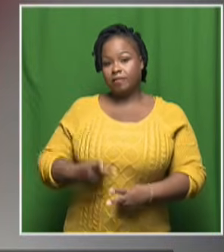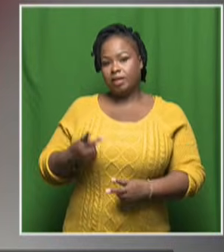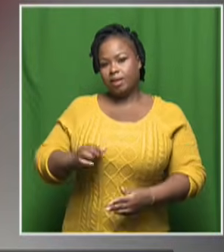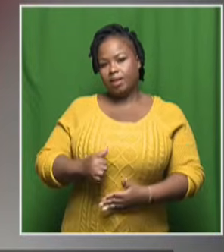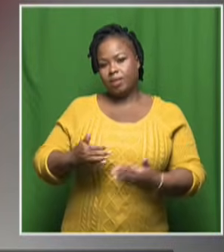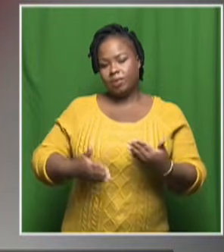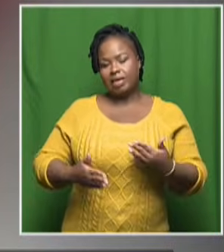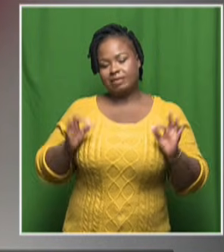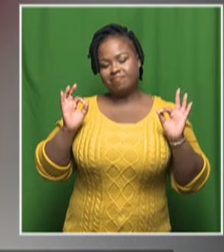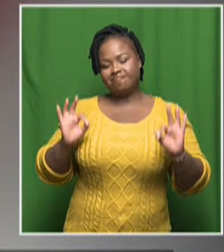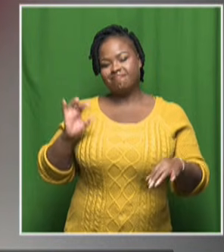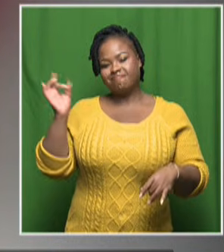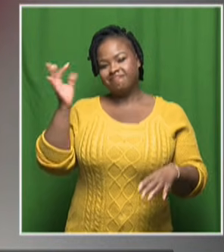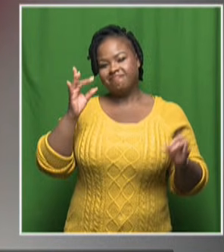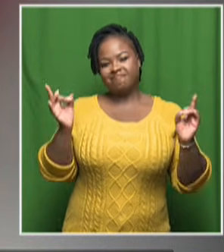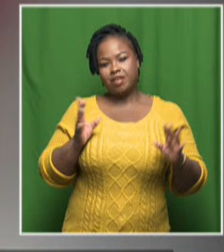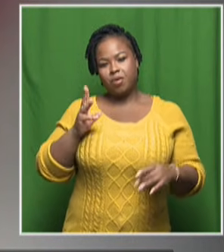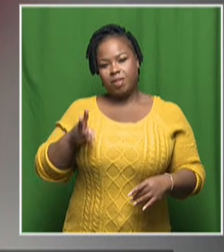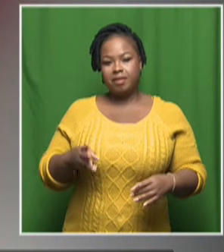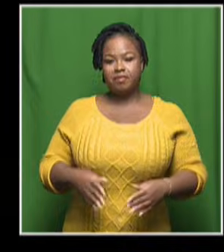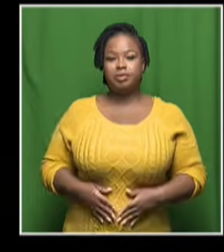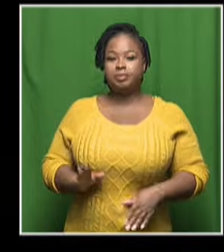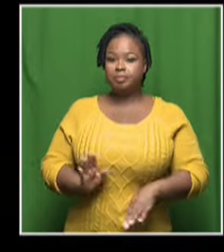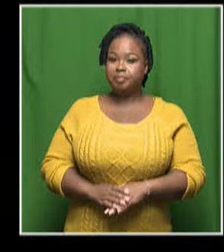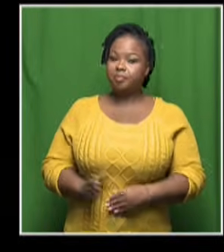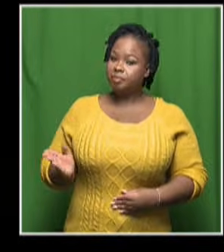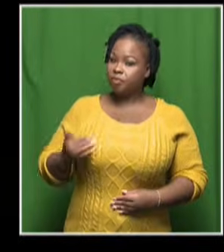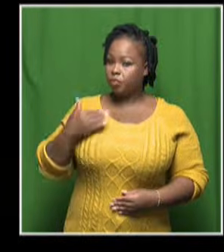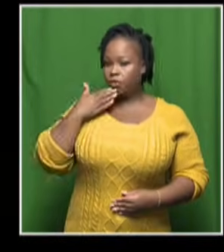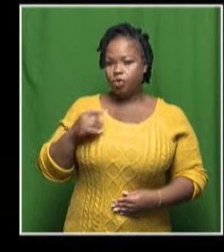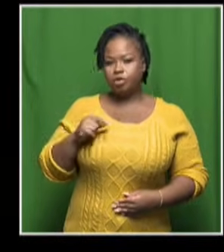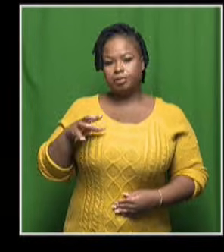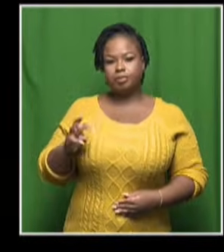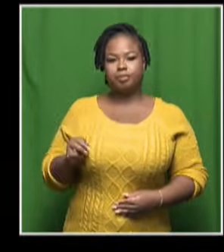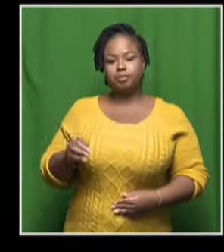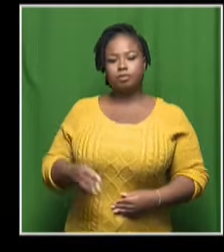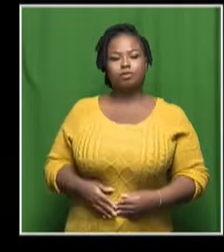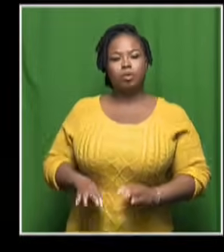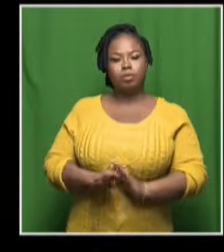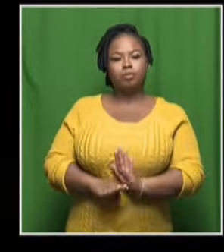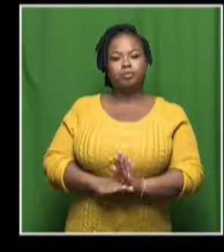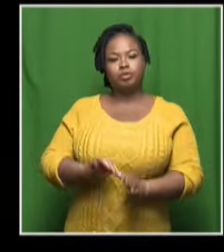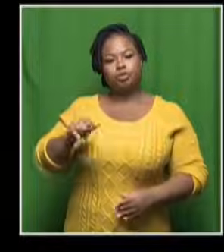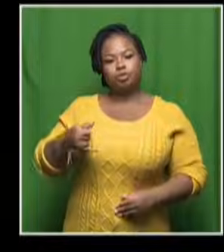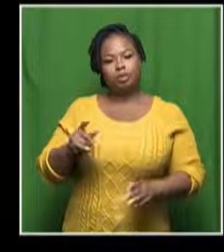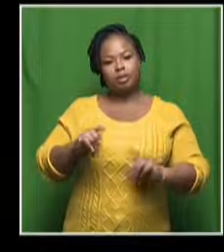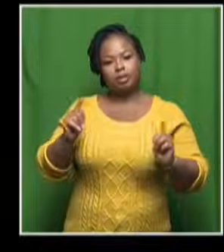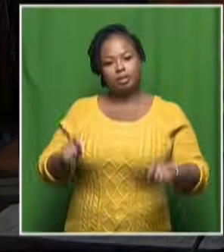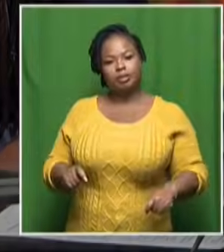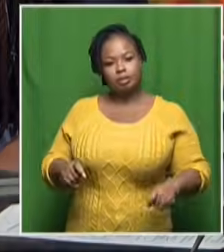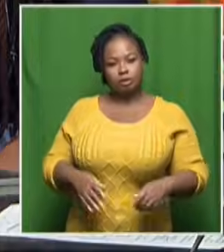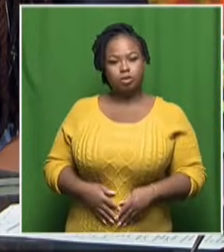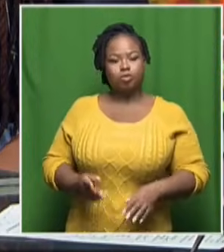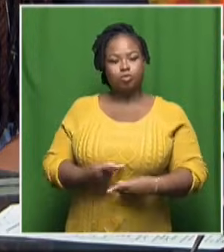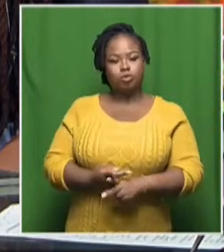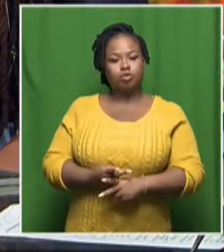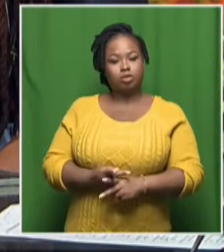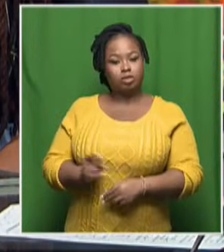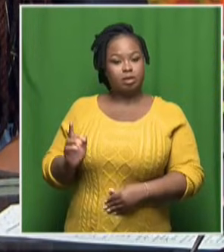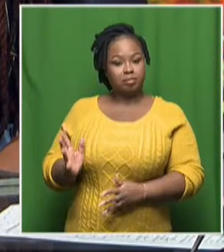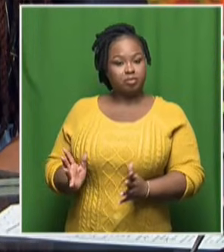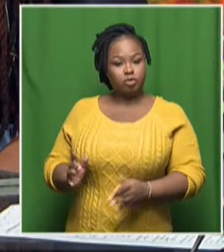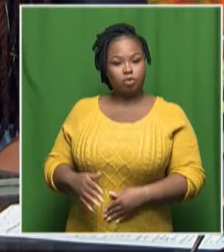promises to be the most magical yet. So for more on this, we're actually going to be joined by the General Manager of Programming at the Joburg Theatre and producer of the Festival